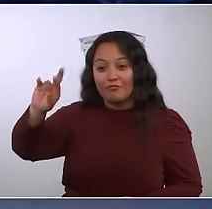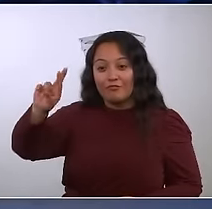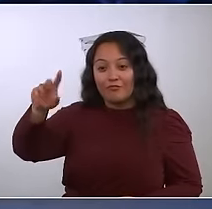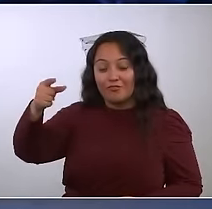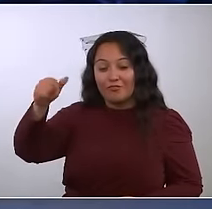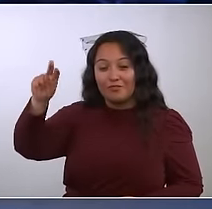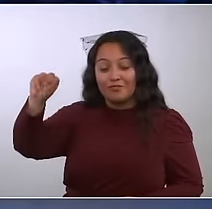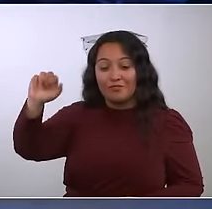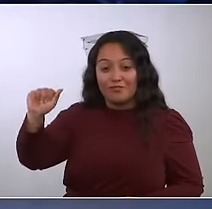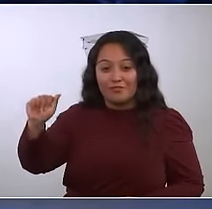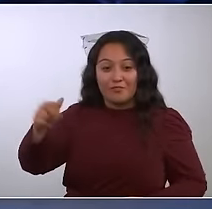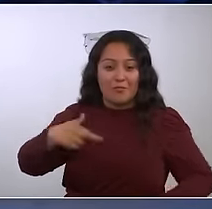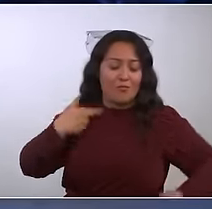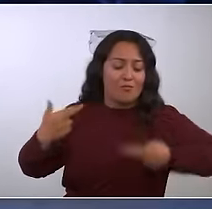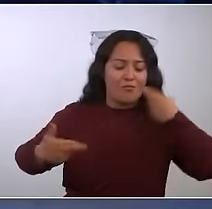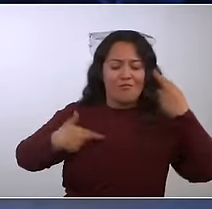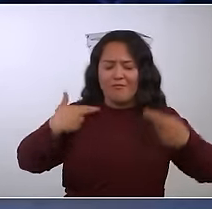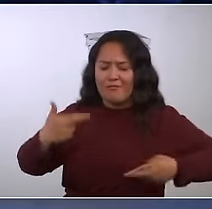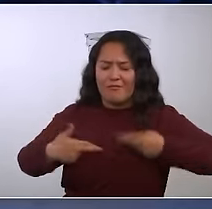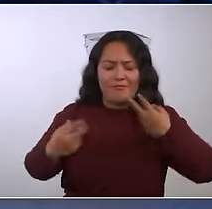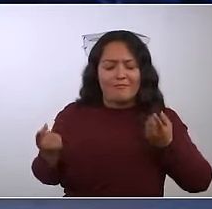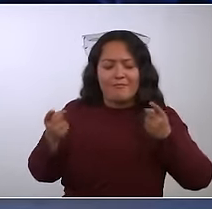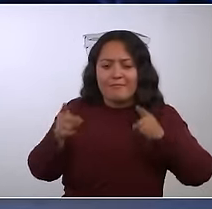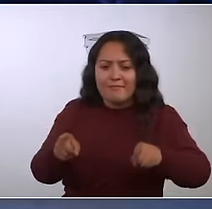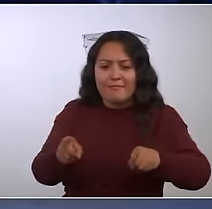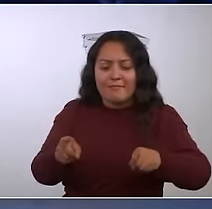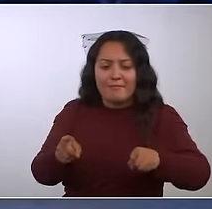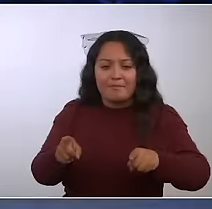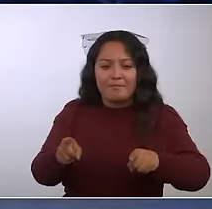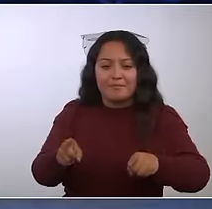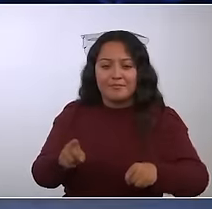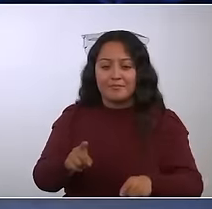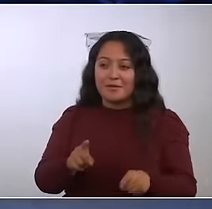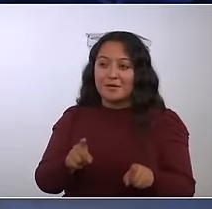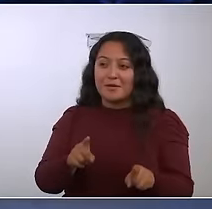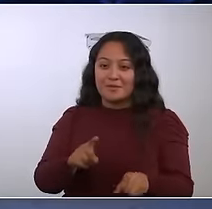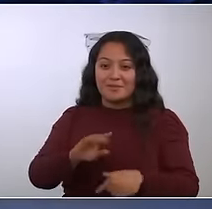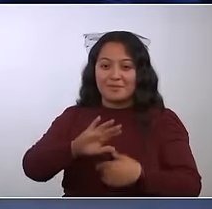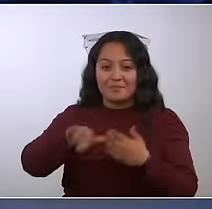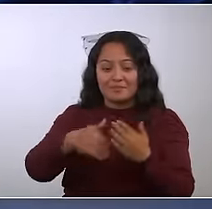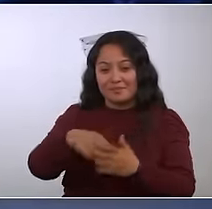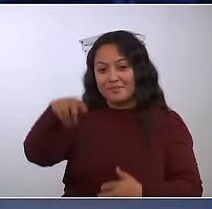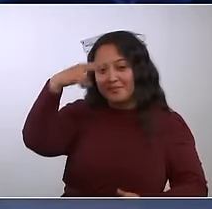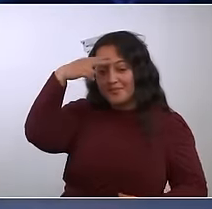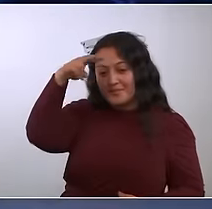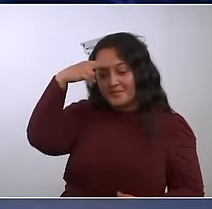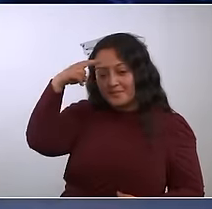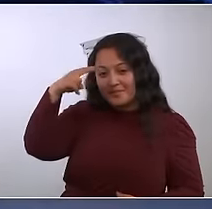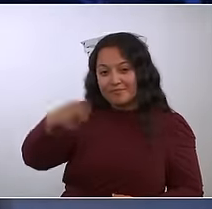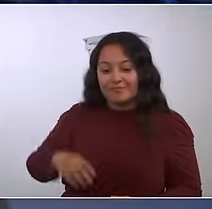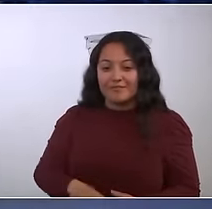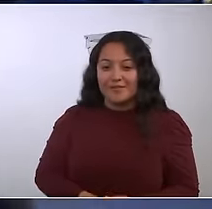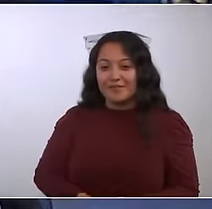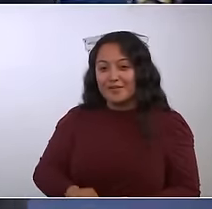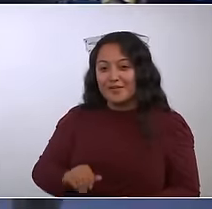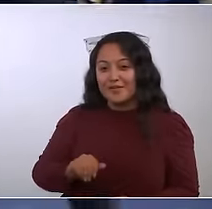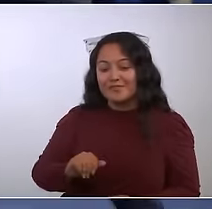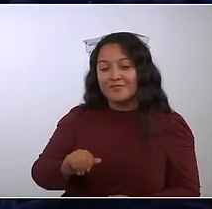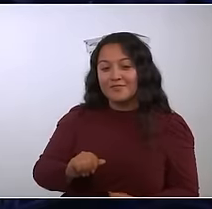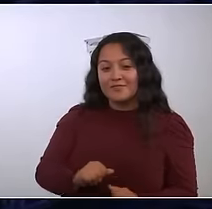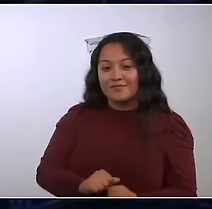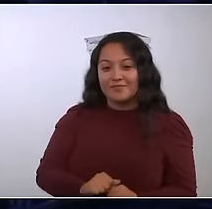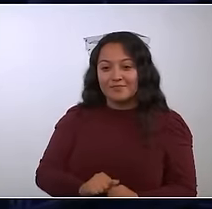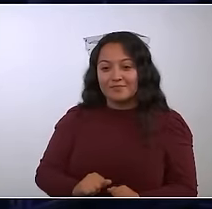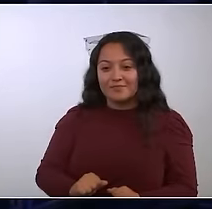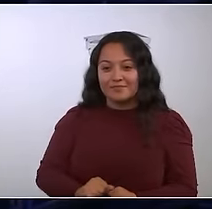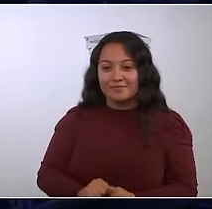That there be a revival. Desde Estados Unidos from the United States, a Europa, all the way to a Europe, México, to Mexico, a Africa, to Africa, a Pakistan,